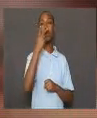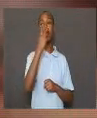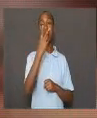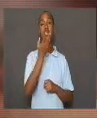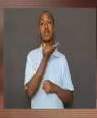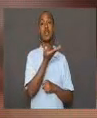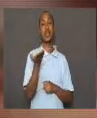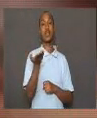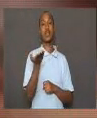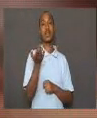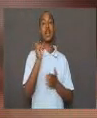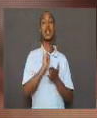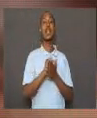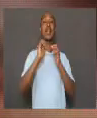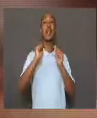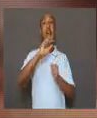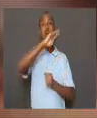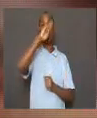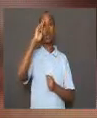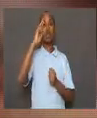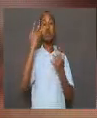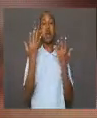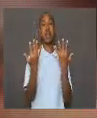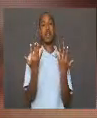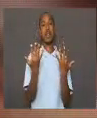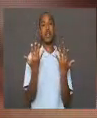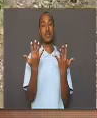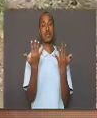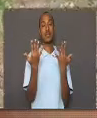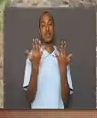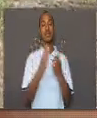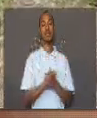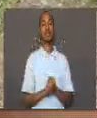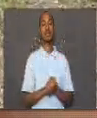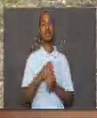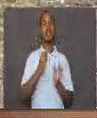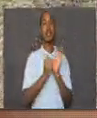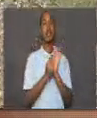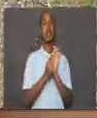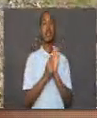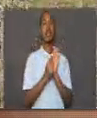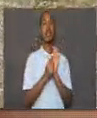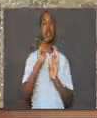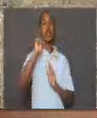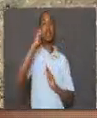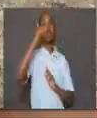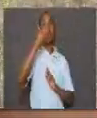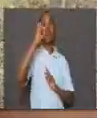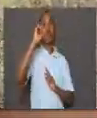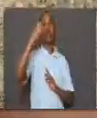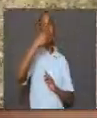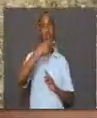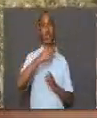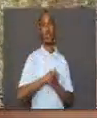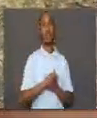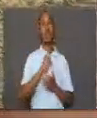to substances that can cause burning. For example, sodium